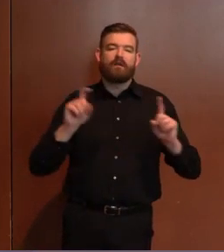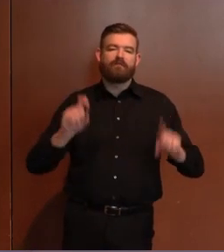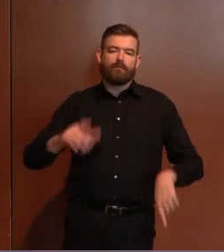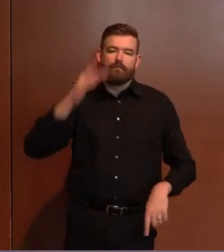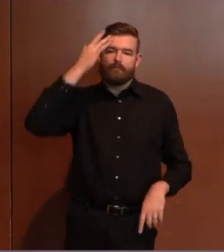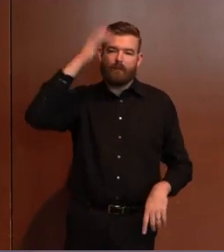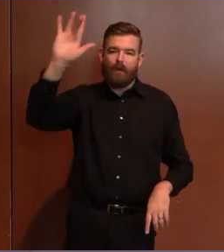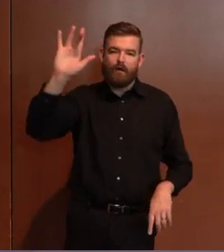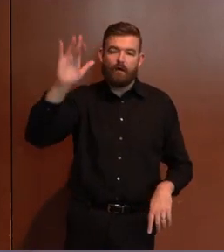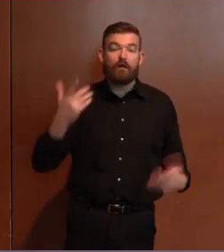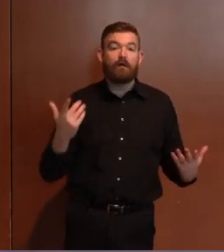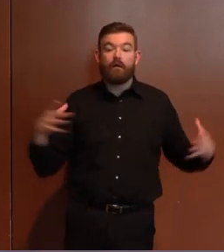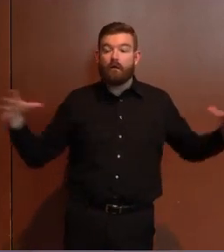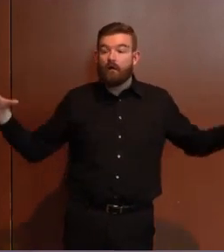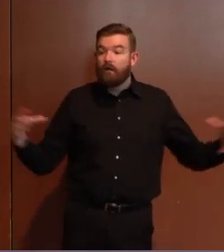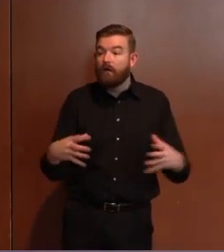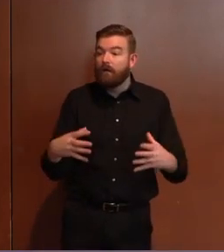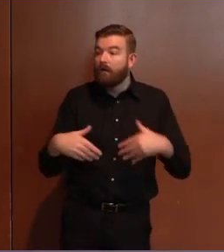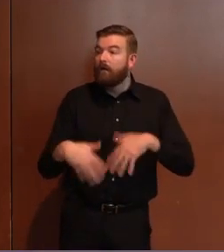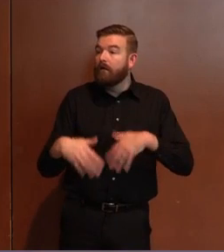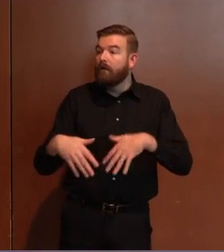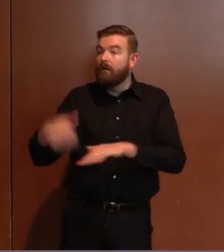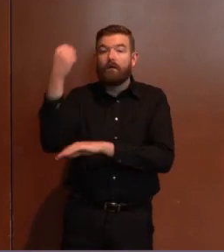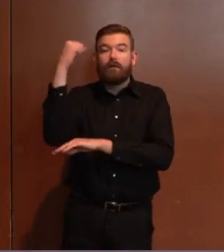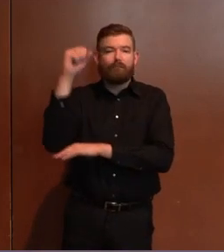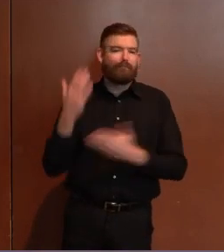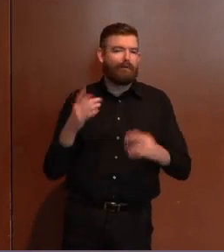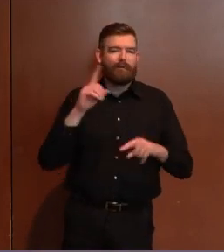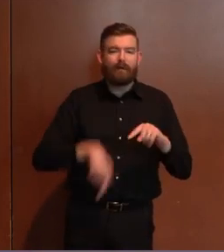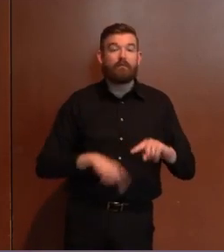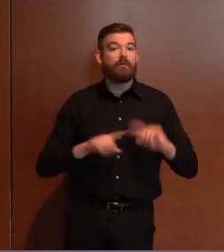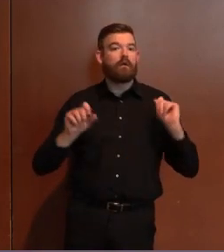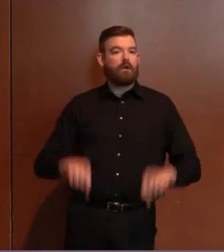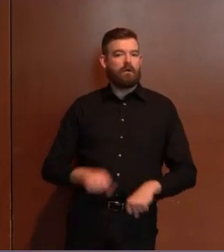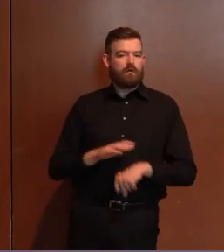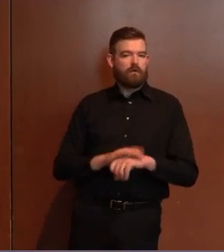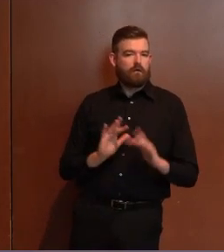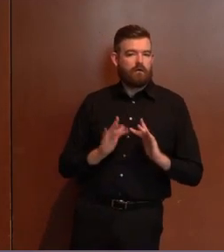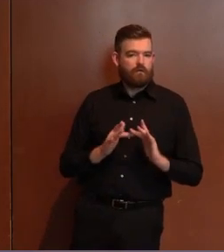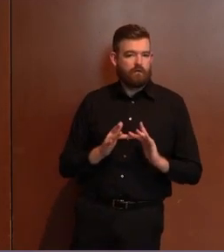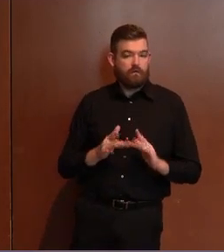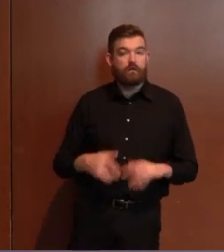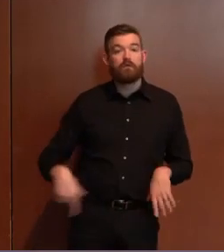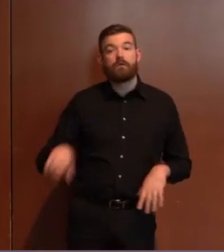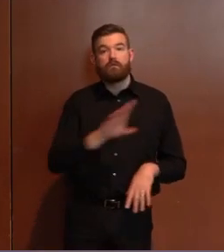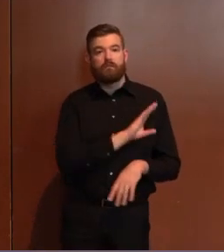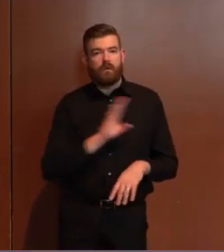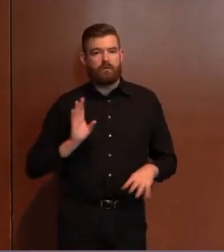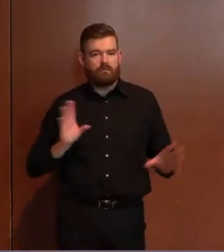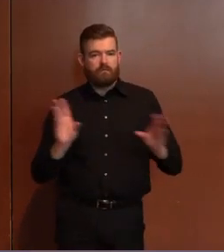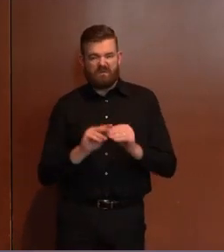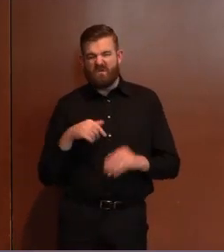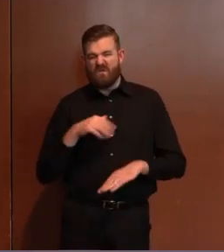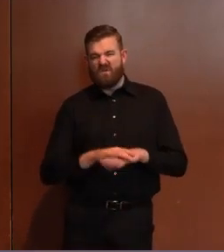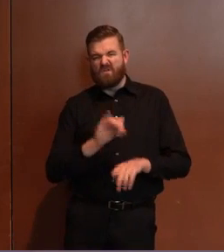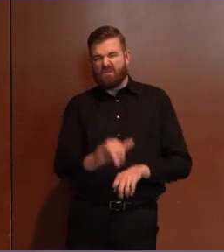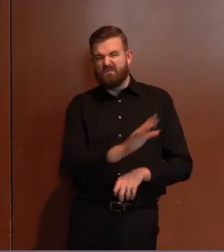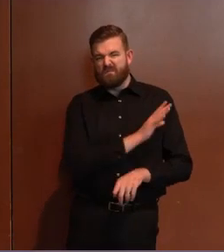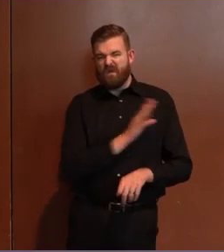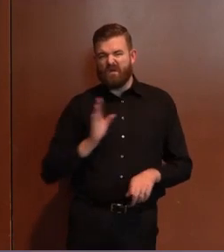any way around that. I was on a board meeting this morning, a board on which I sit ex officio. It was all done on Zoom and